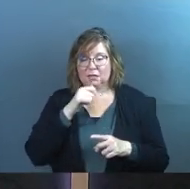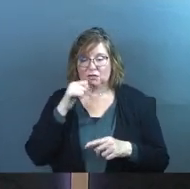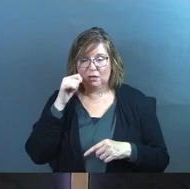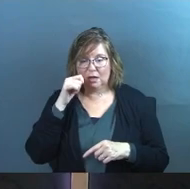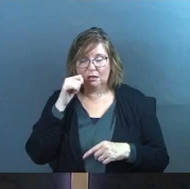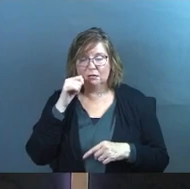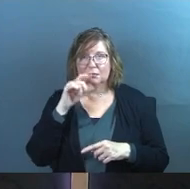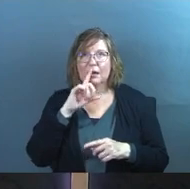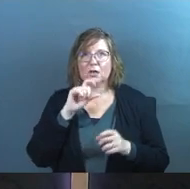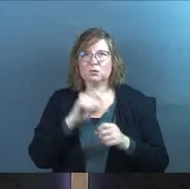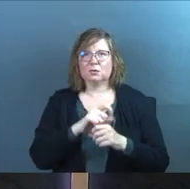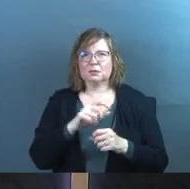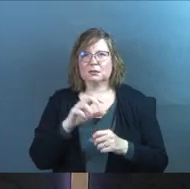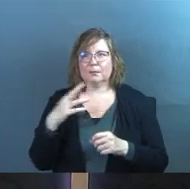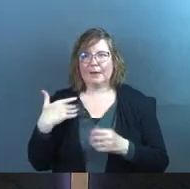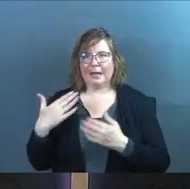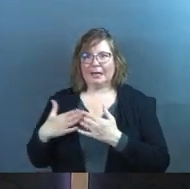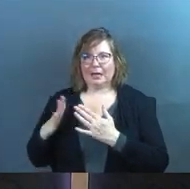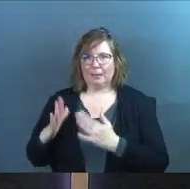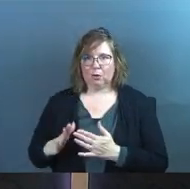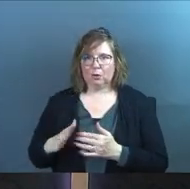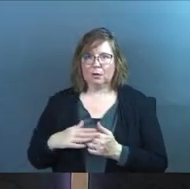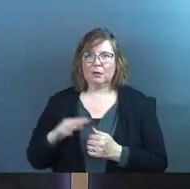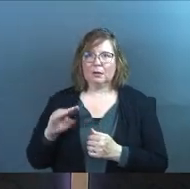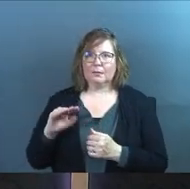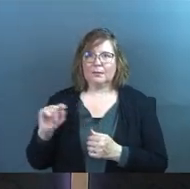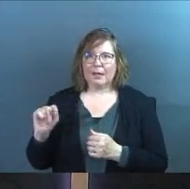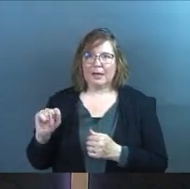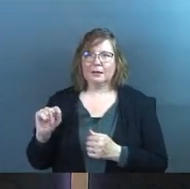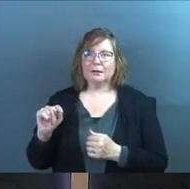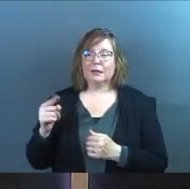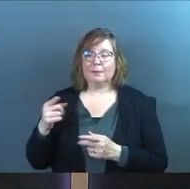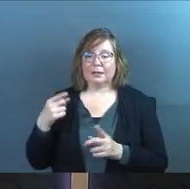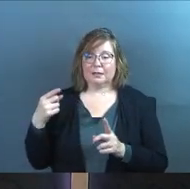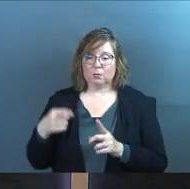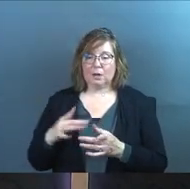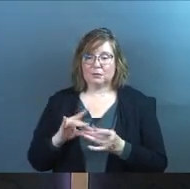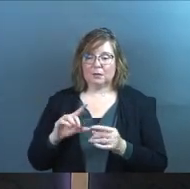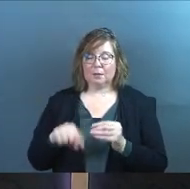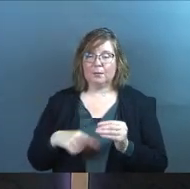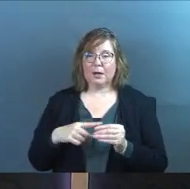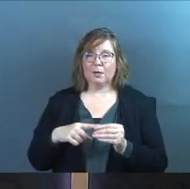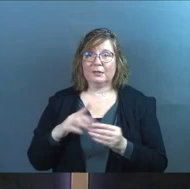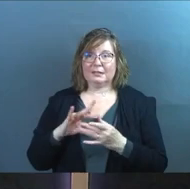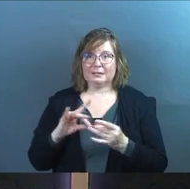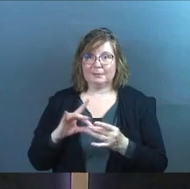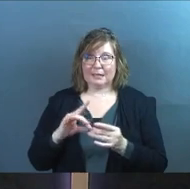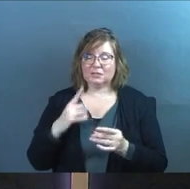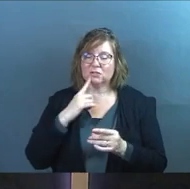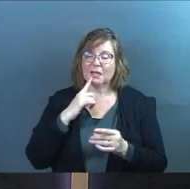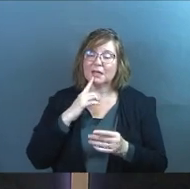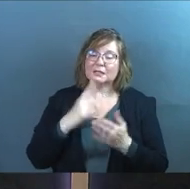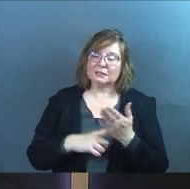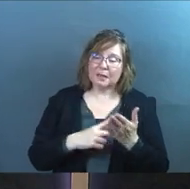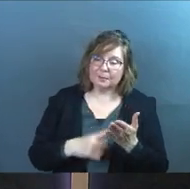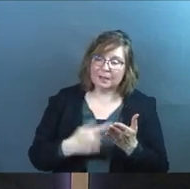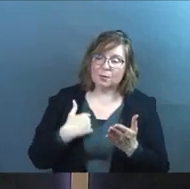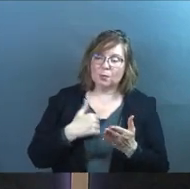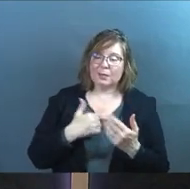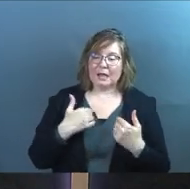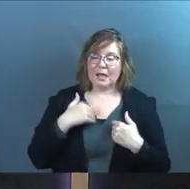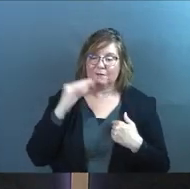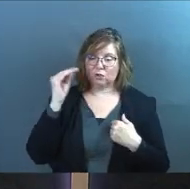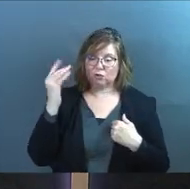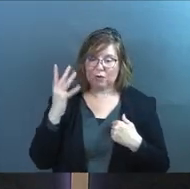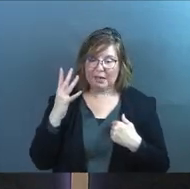yesterday, actually mine and Rachel's neighbor, Matt and Katrina, and Matt made this point as I was telling him about this message, and he said, you know, sometimes we have